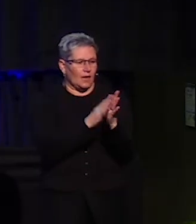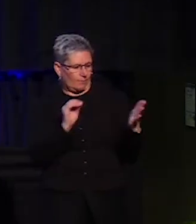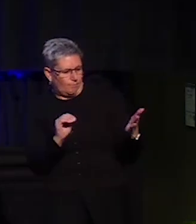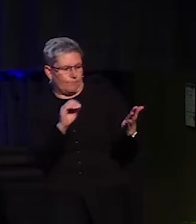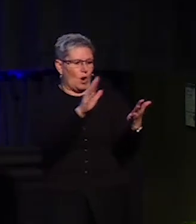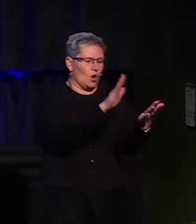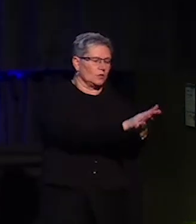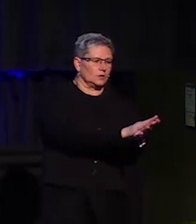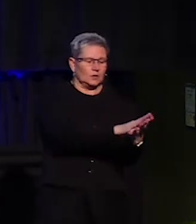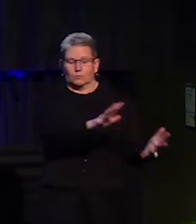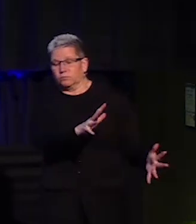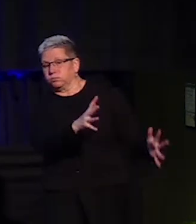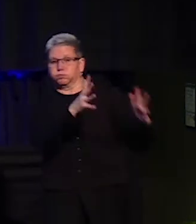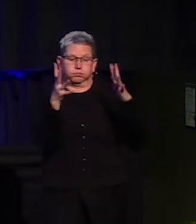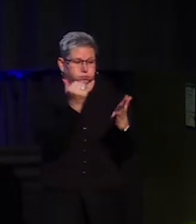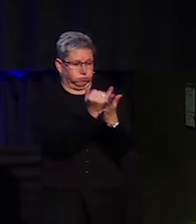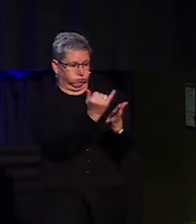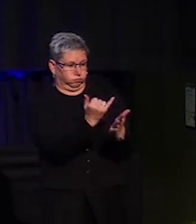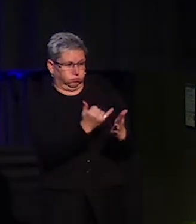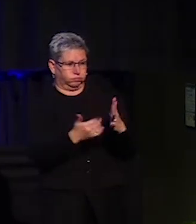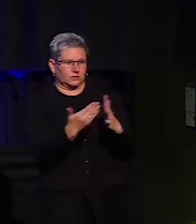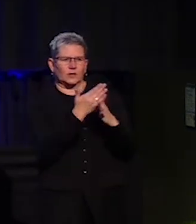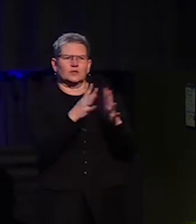absolute travesty of accessibility errors, Grant.